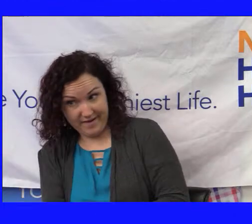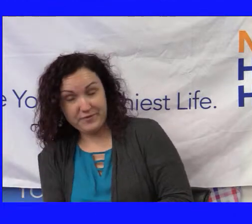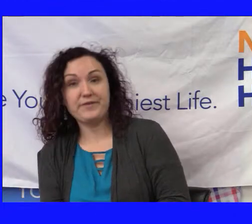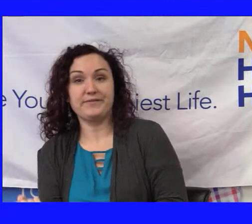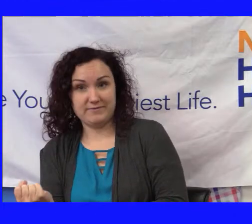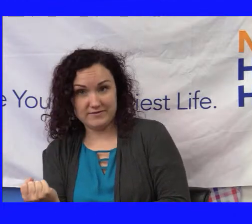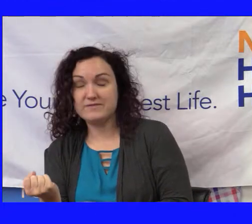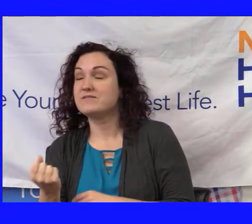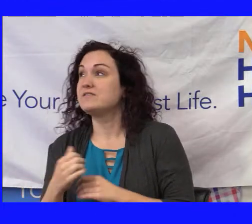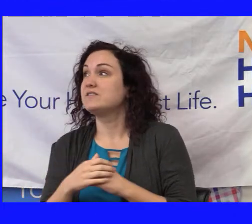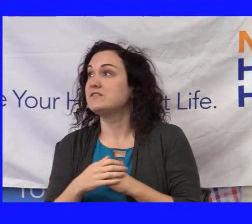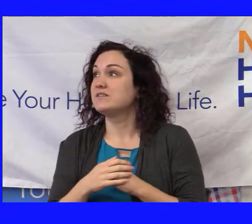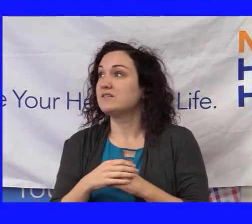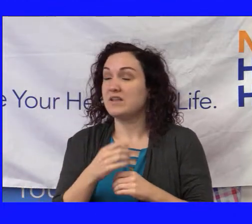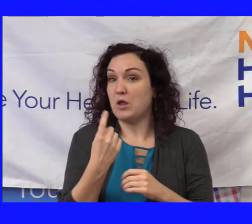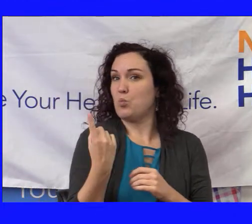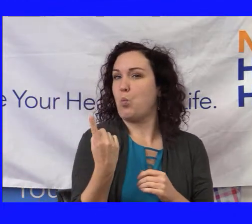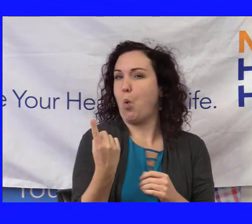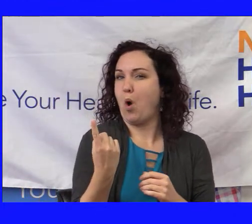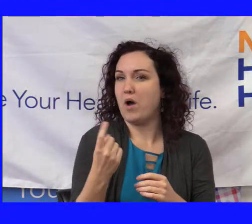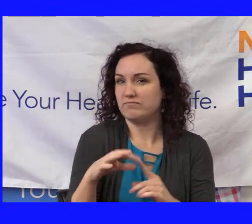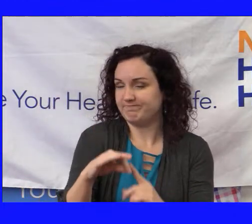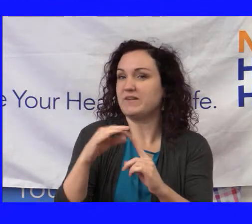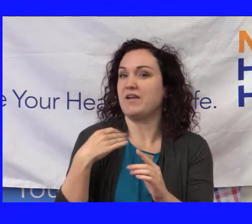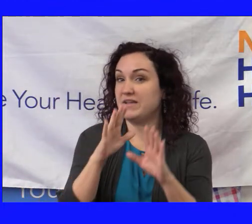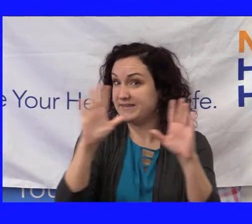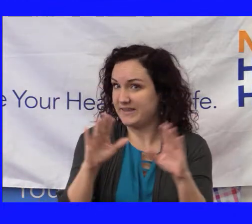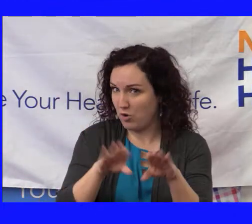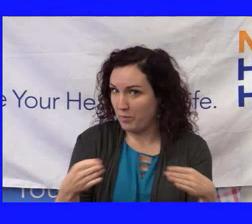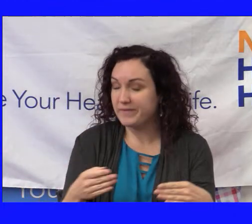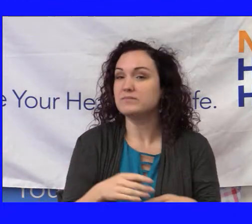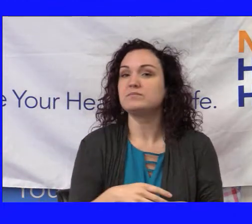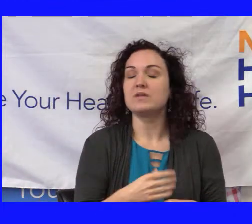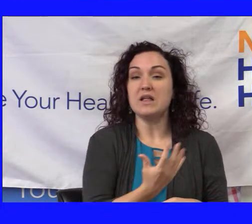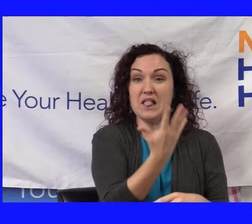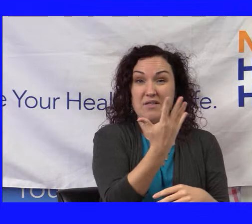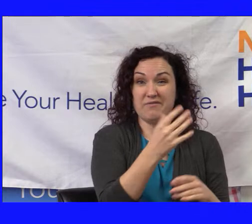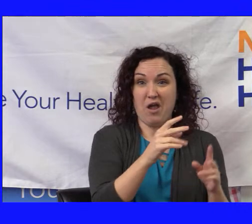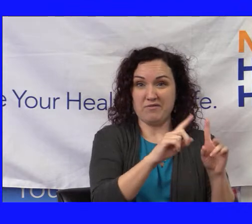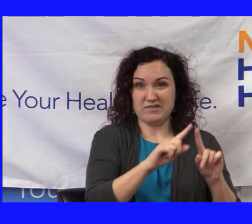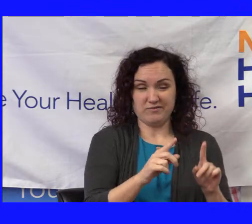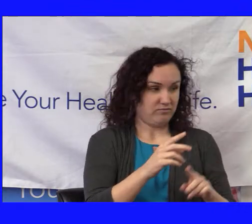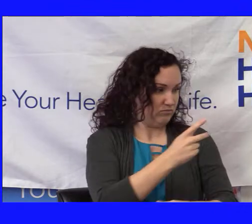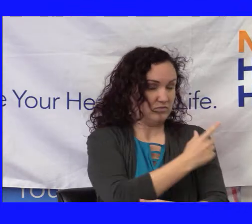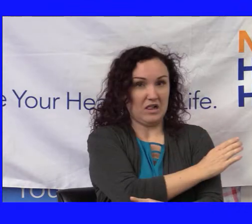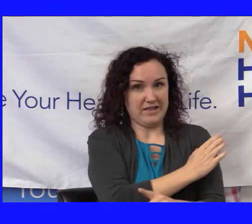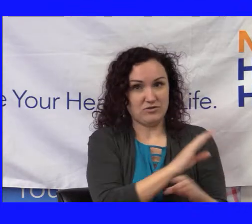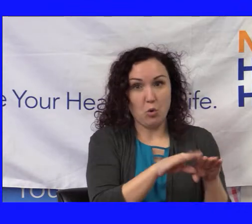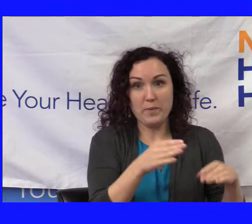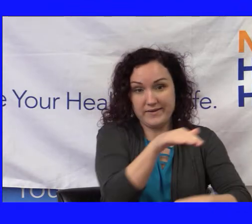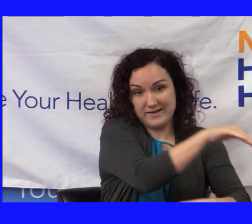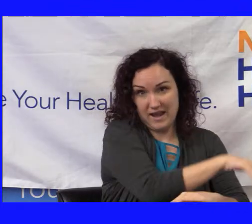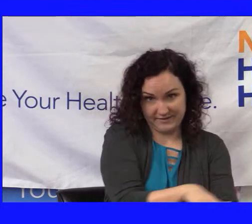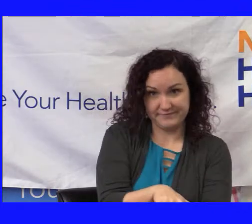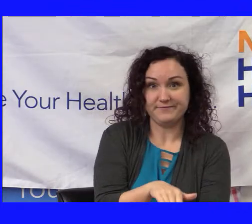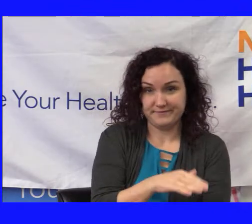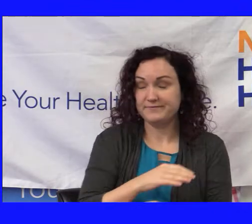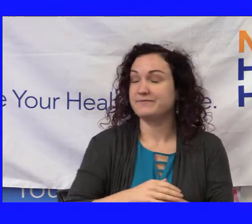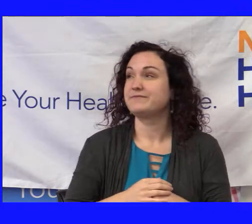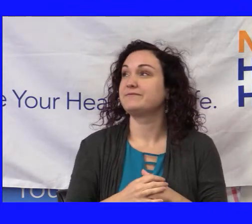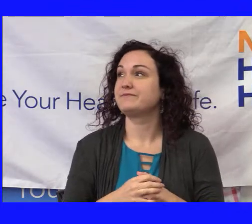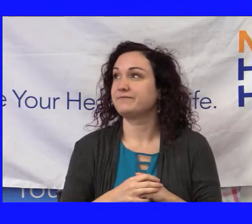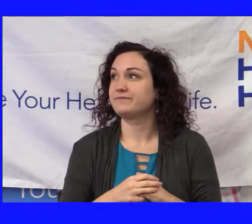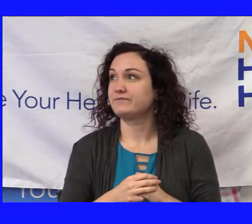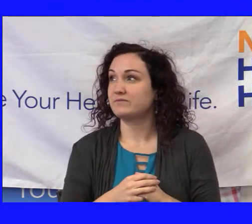actually has availability on Sunday, and 5 were doing evening hours. We've struggled this past year with evening hours,